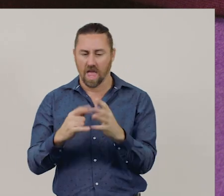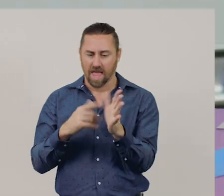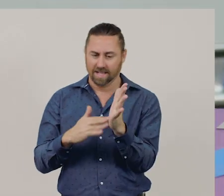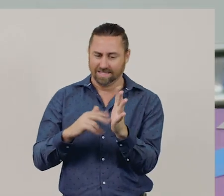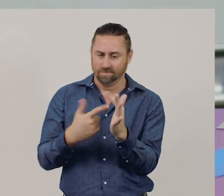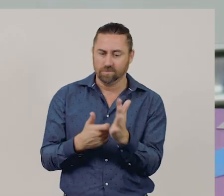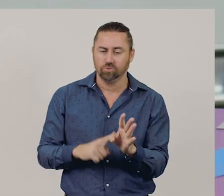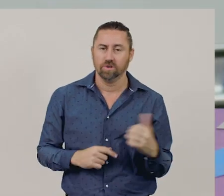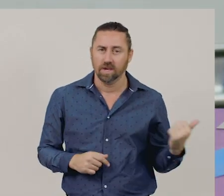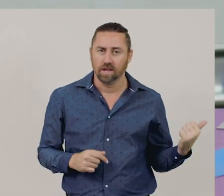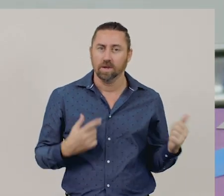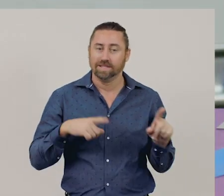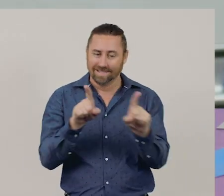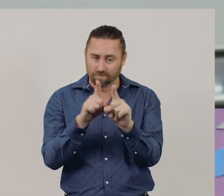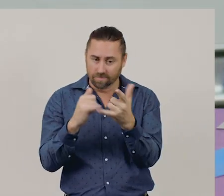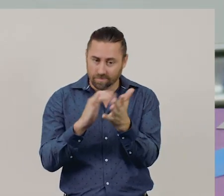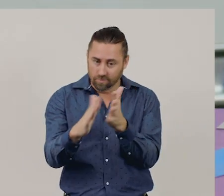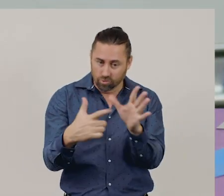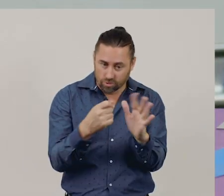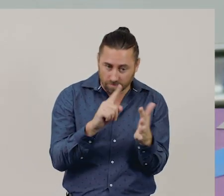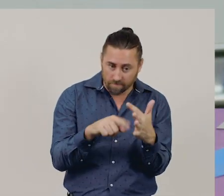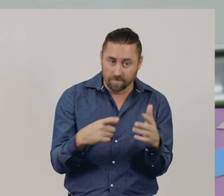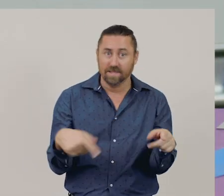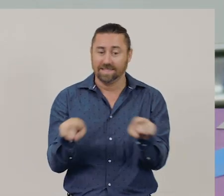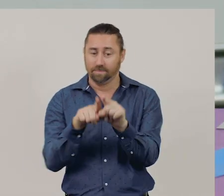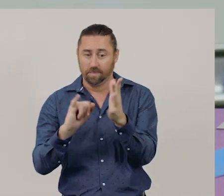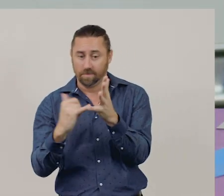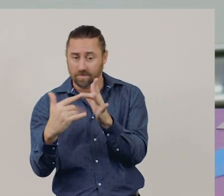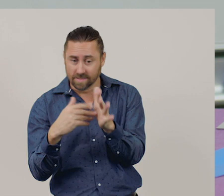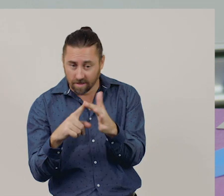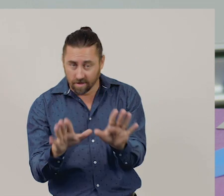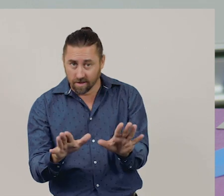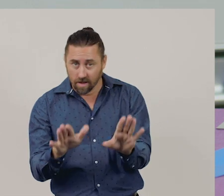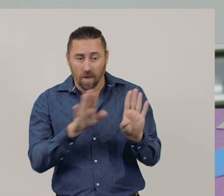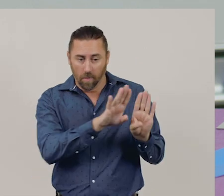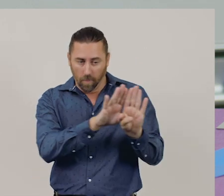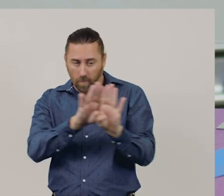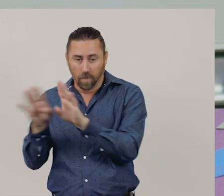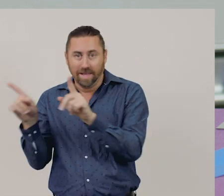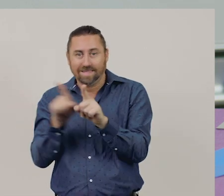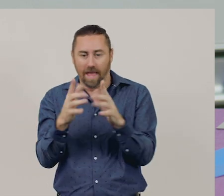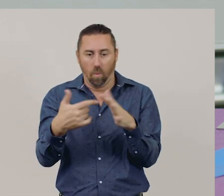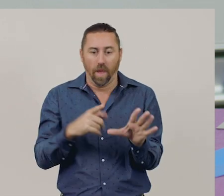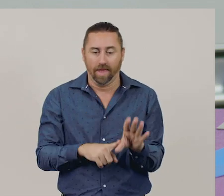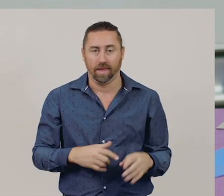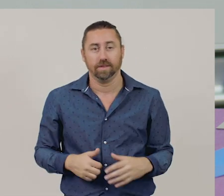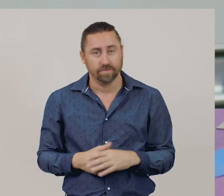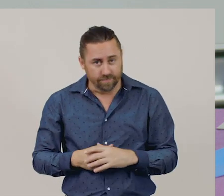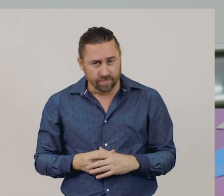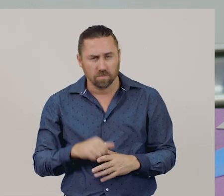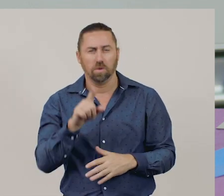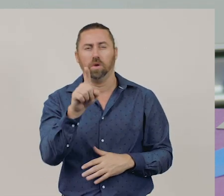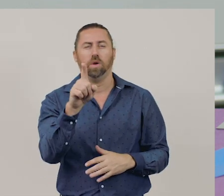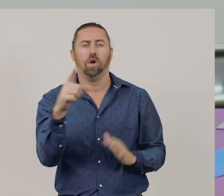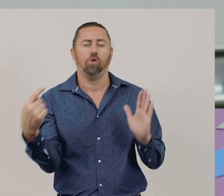symmetry? That's because they're the same shape, the same size and facing the same direction. Now what if I